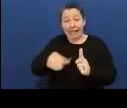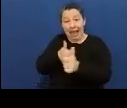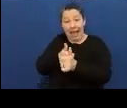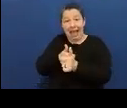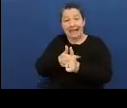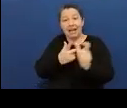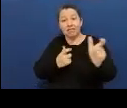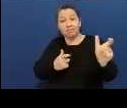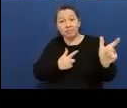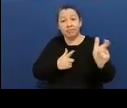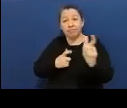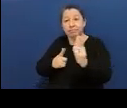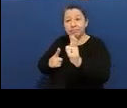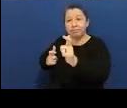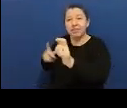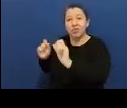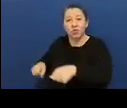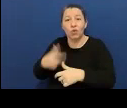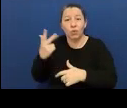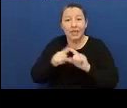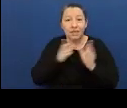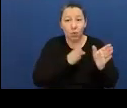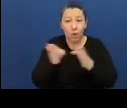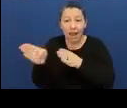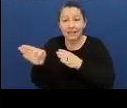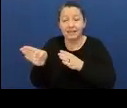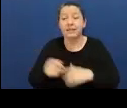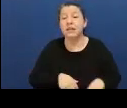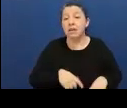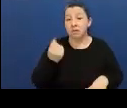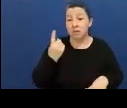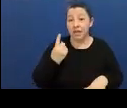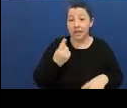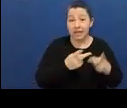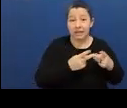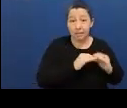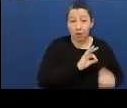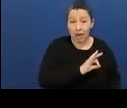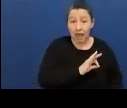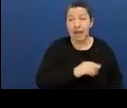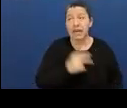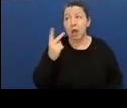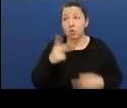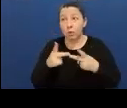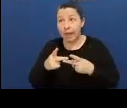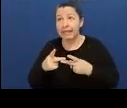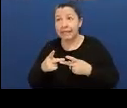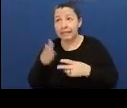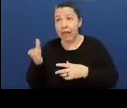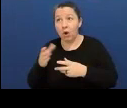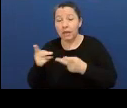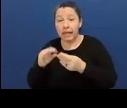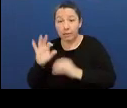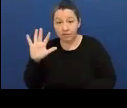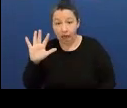three different ways. Now at site 9 and at two places in site 5, there are these purposely